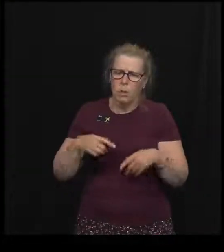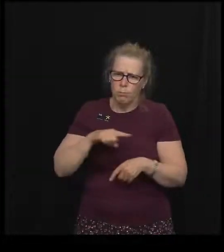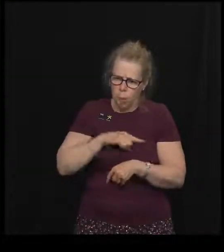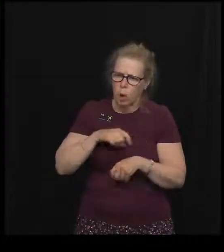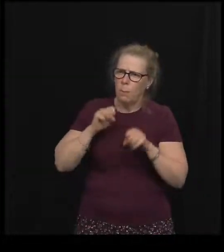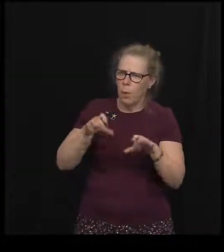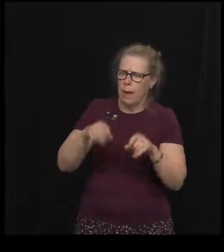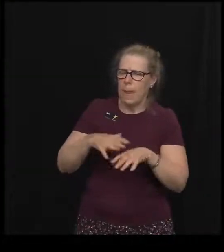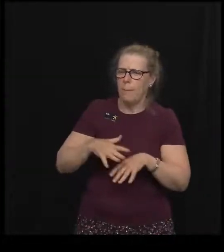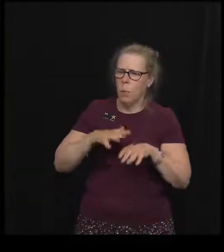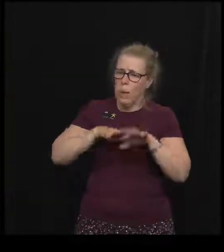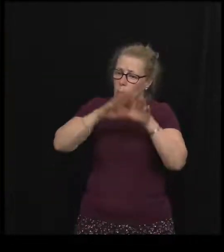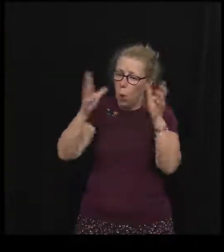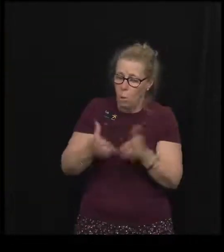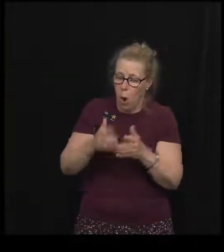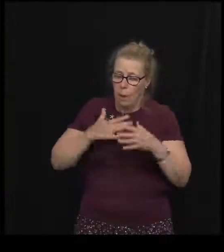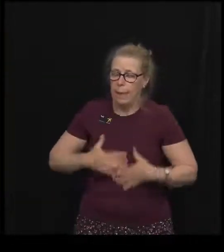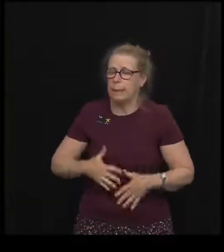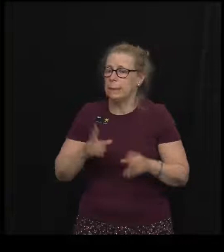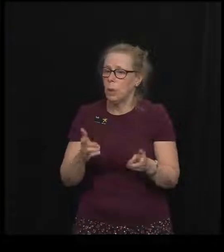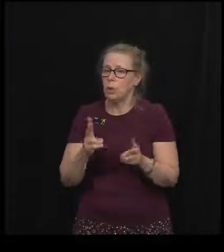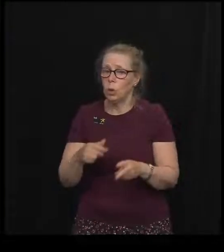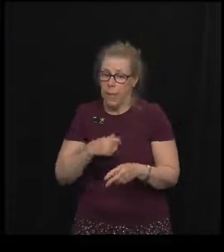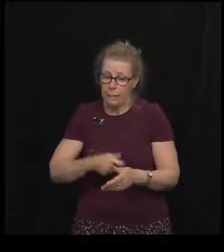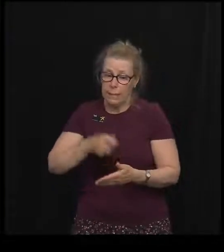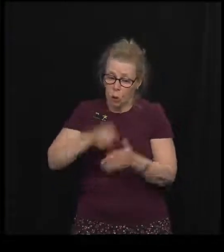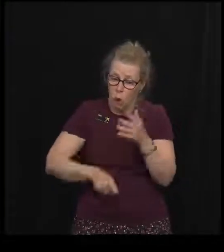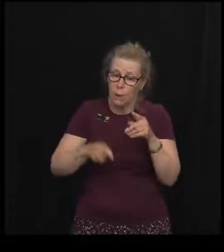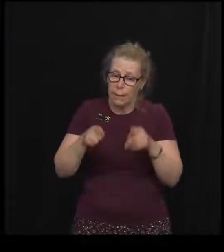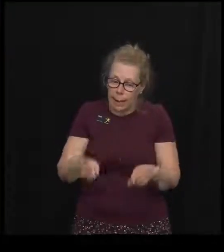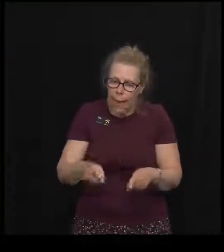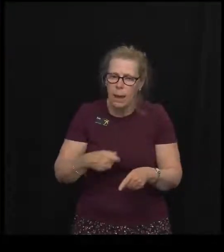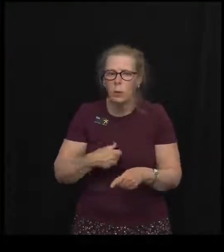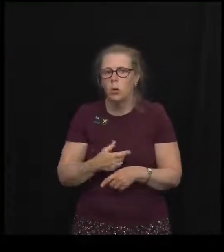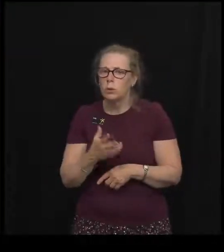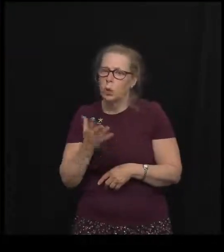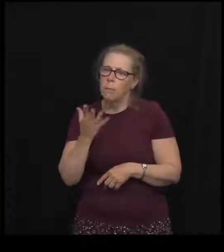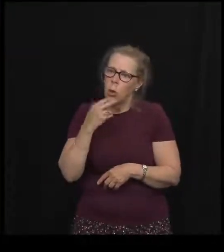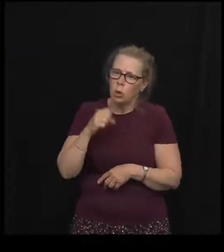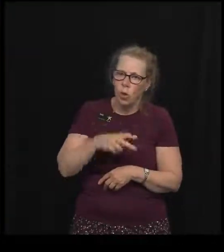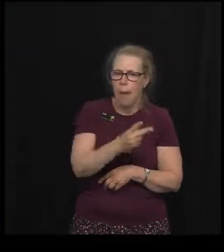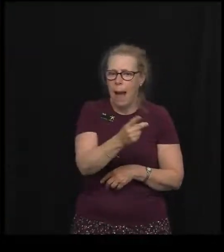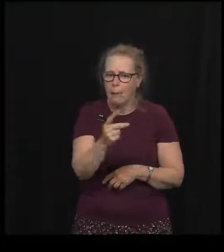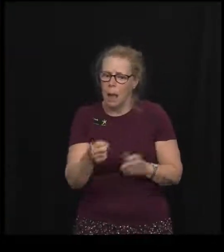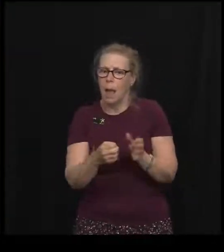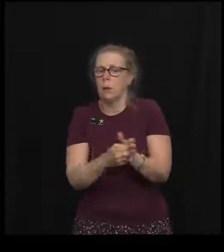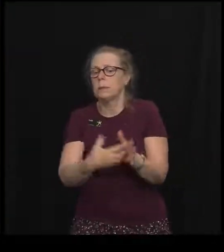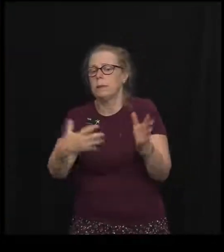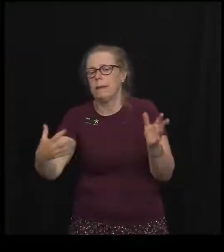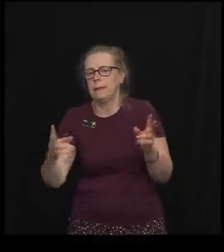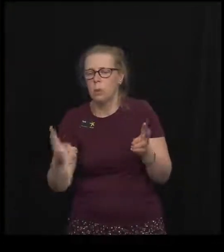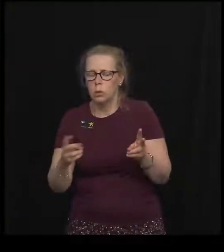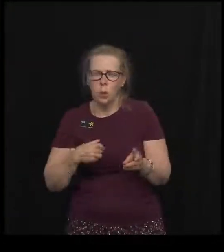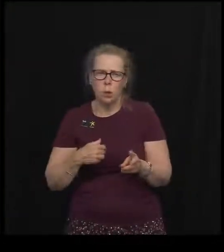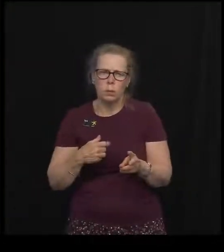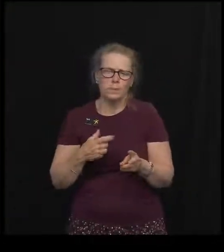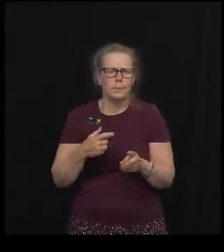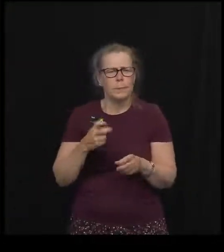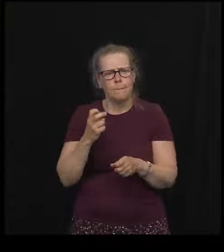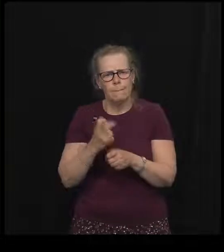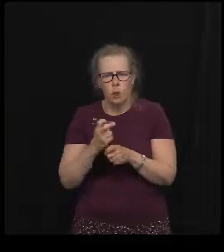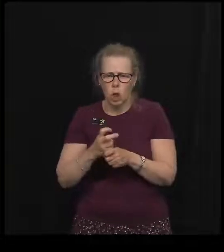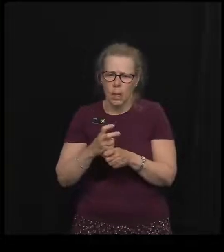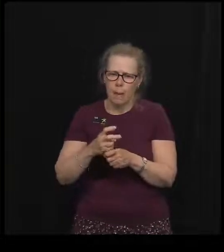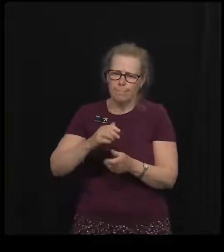can we maybe start there and discuss either a moratorium or some kind of way to lower